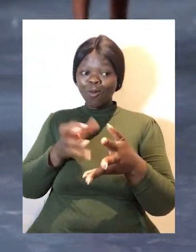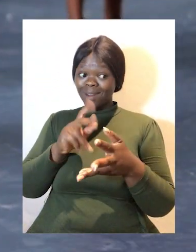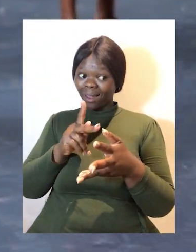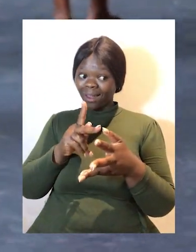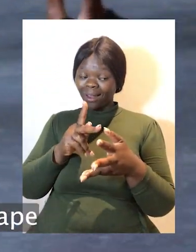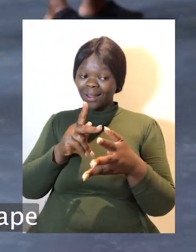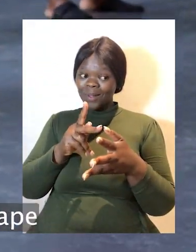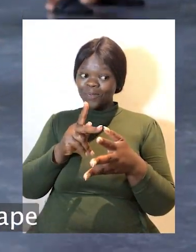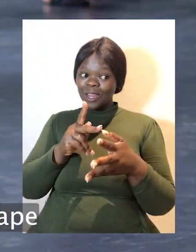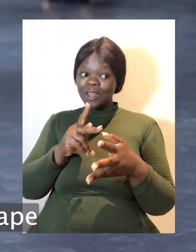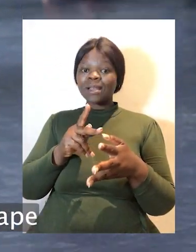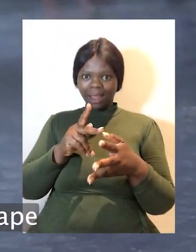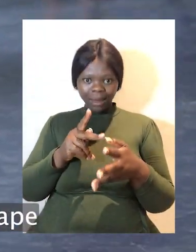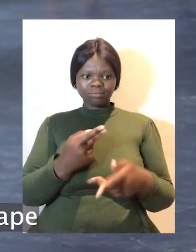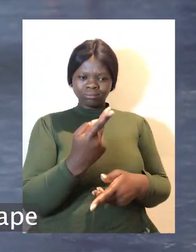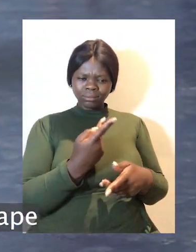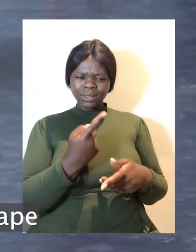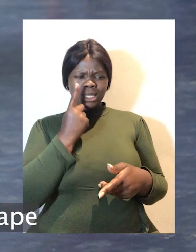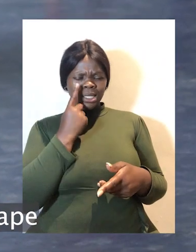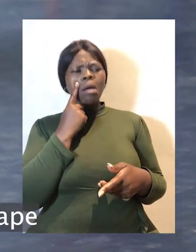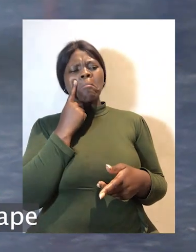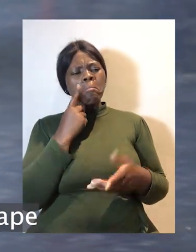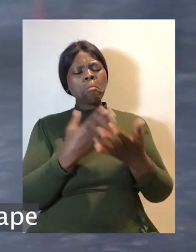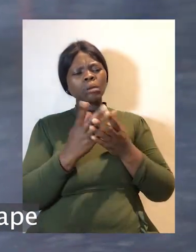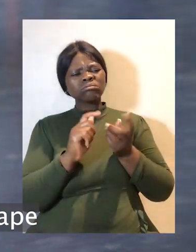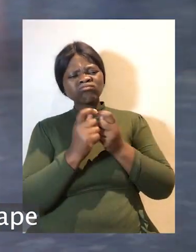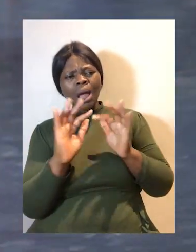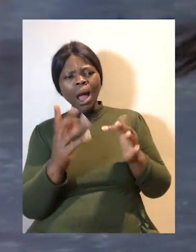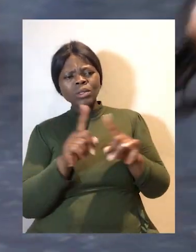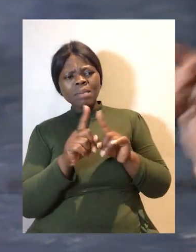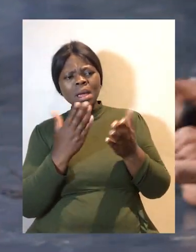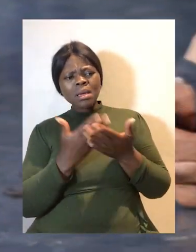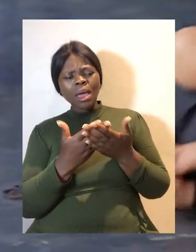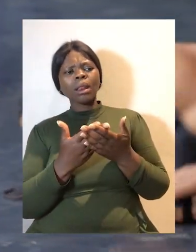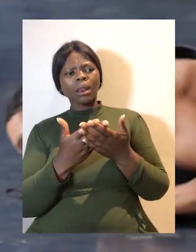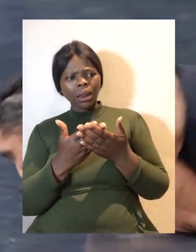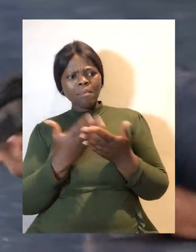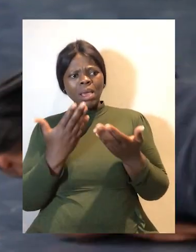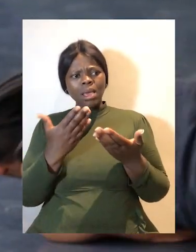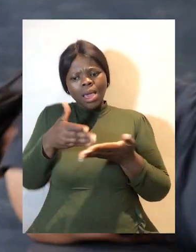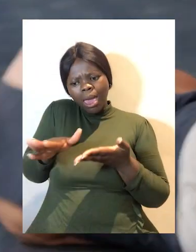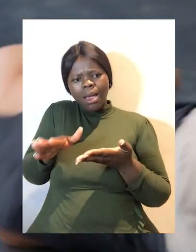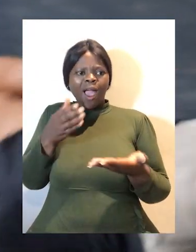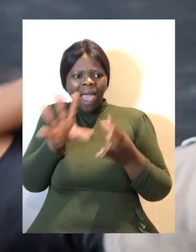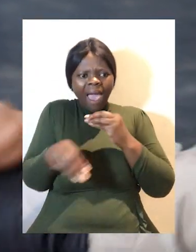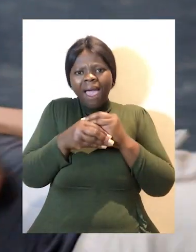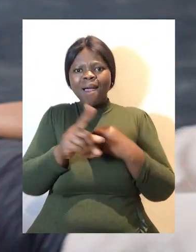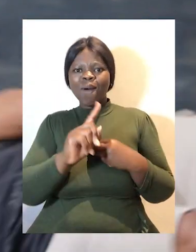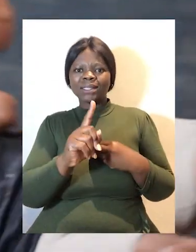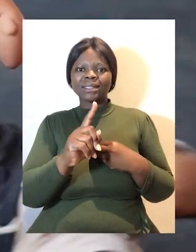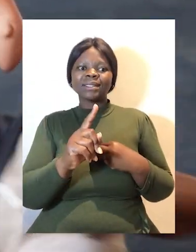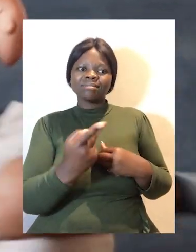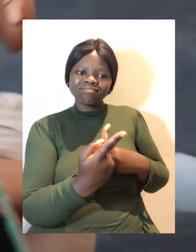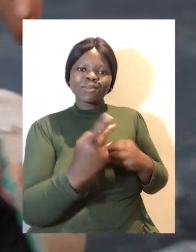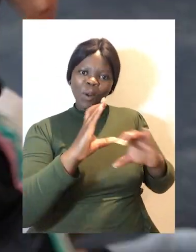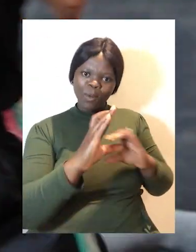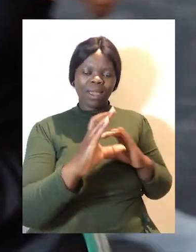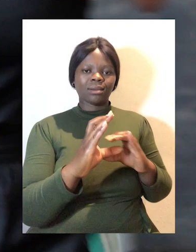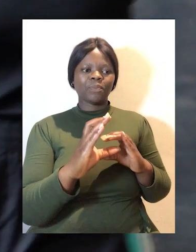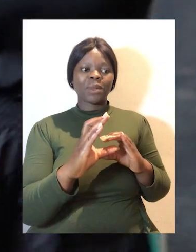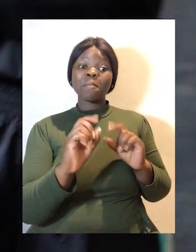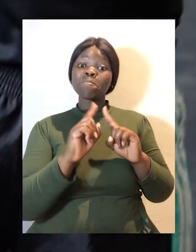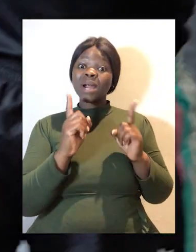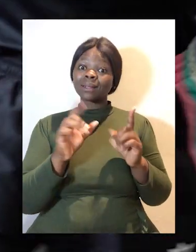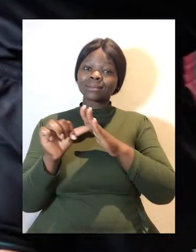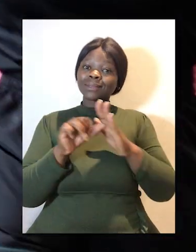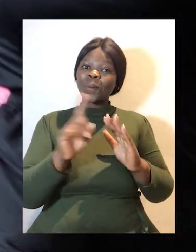this, okay. And then you start to find the places in the landscape where you can collaborate and where